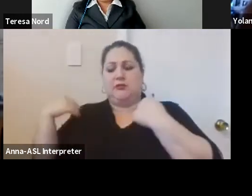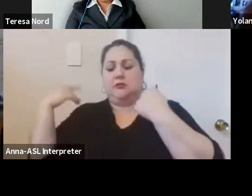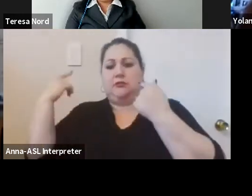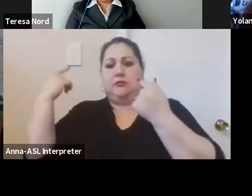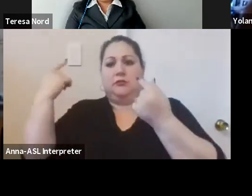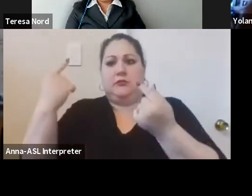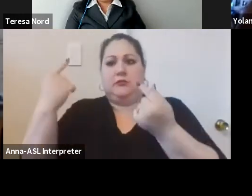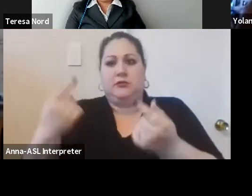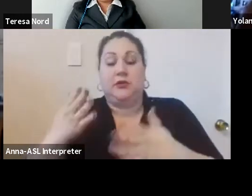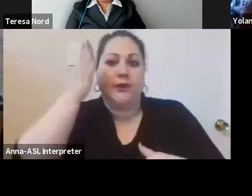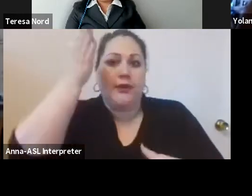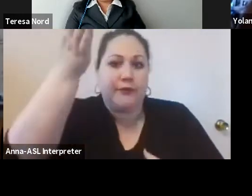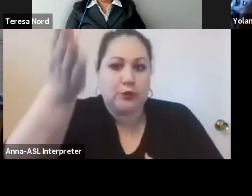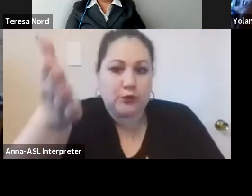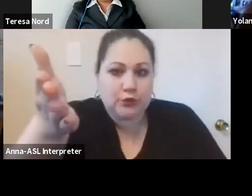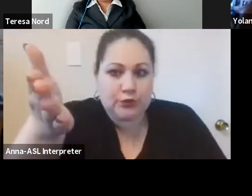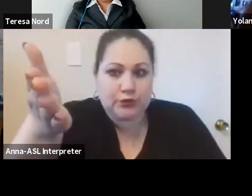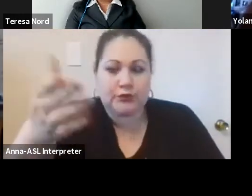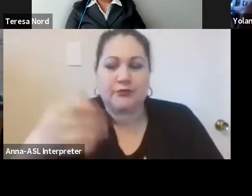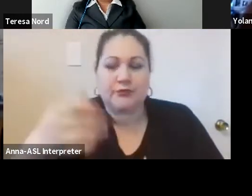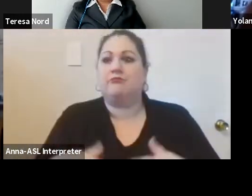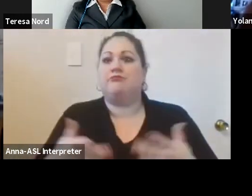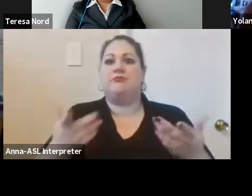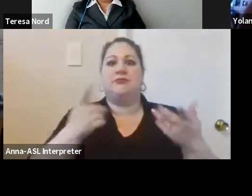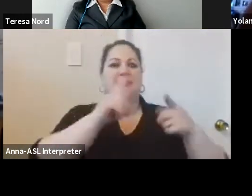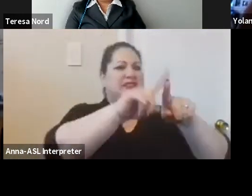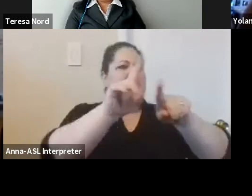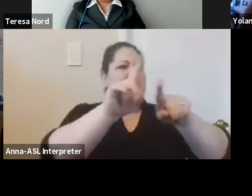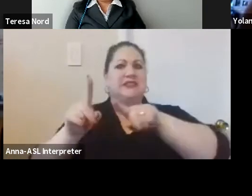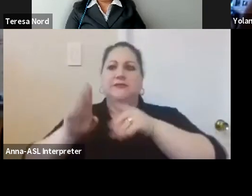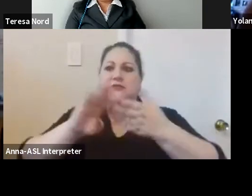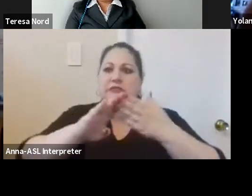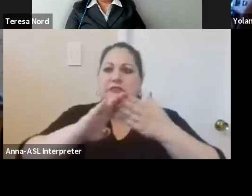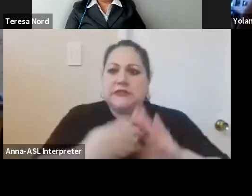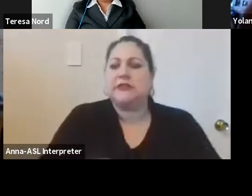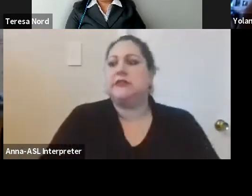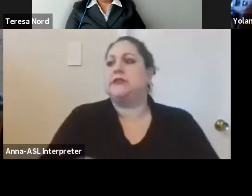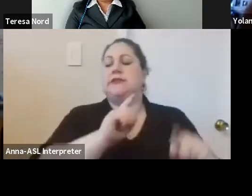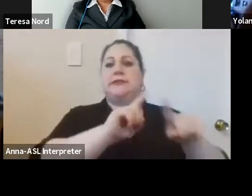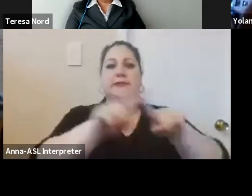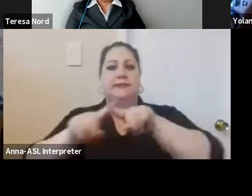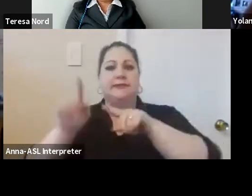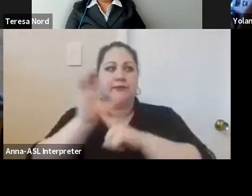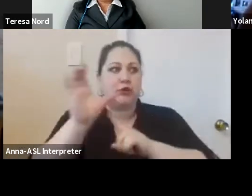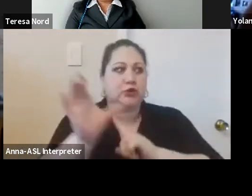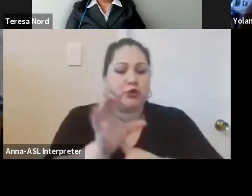crossed cities, we've crossed ethnicities and cultures.